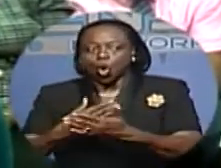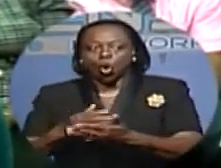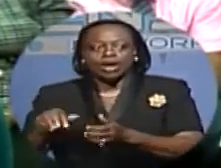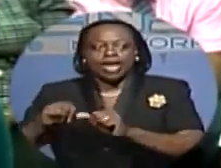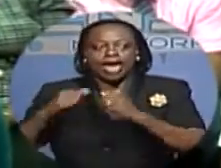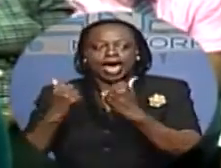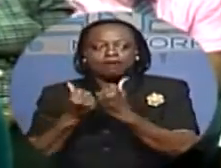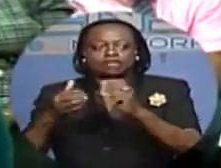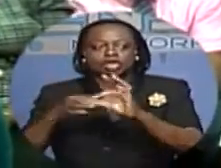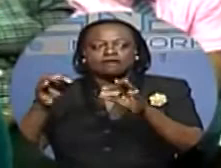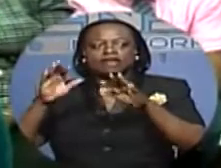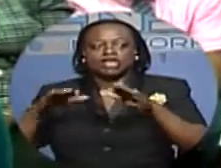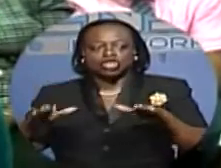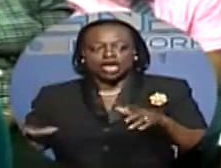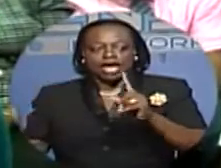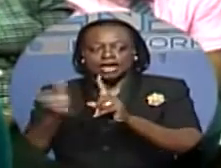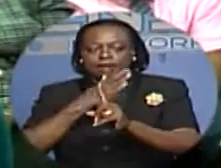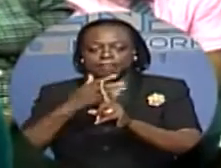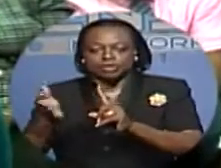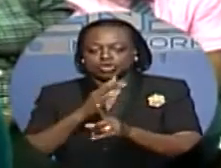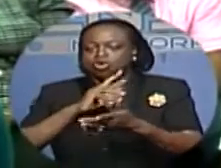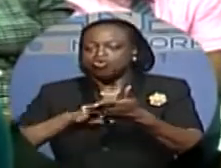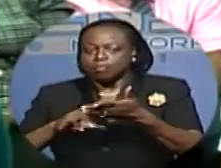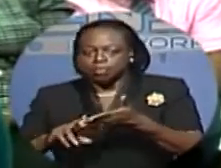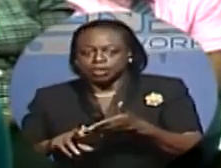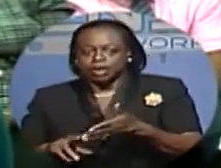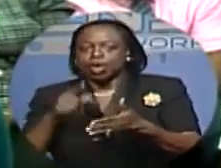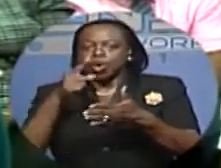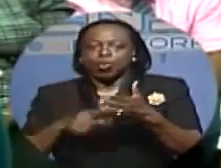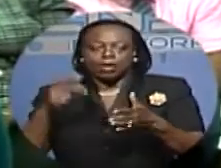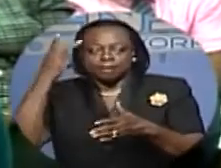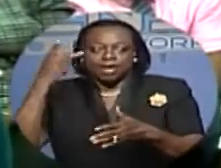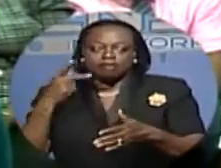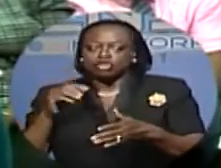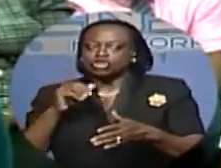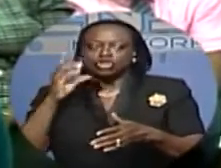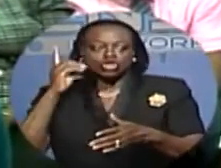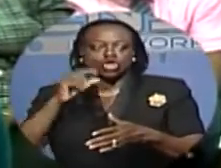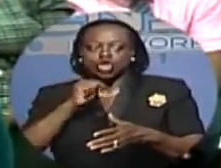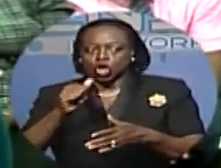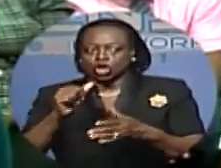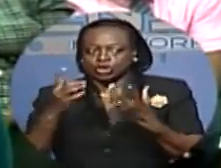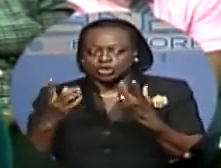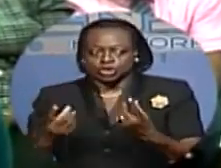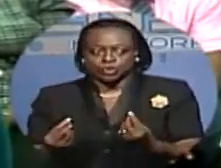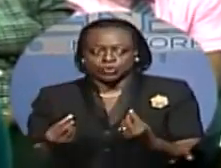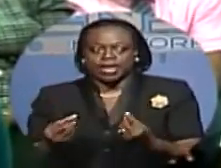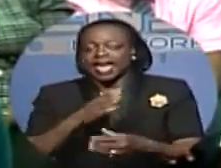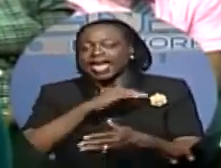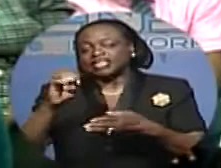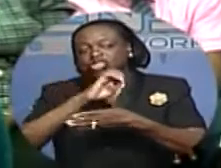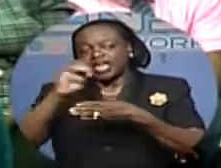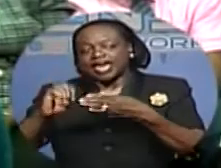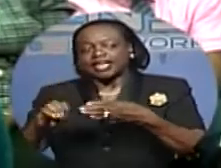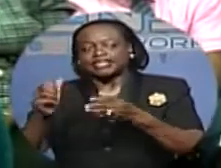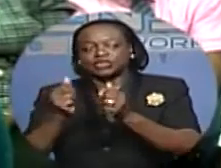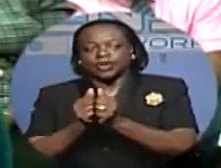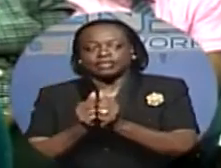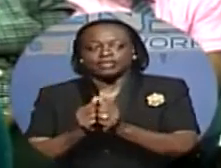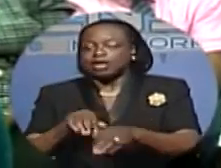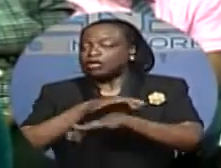child abuse, reporting what parents shouldn't do, and the fact that she ends with, "Don't